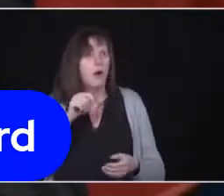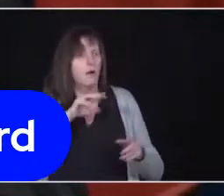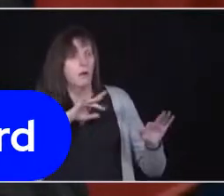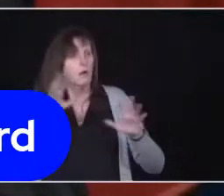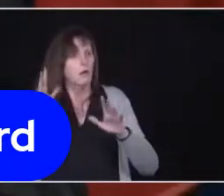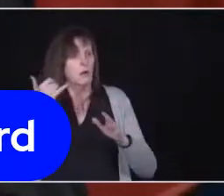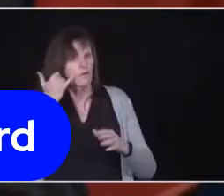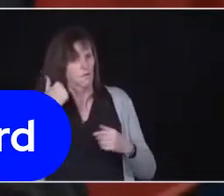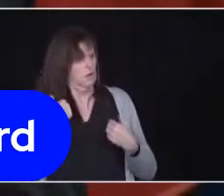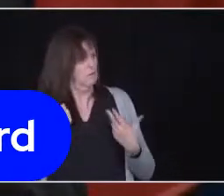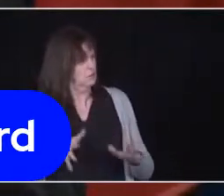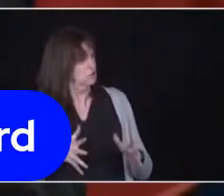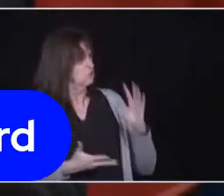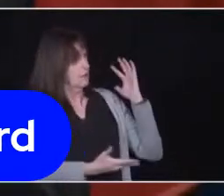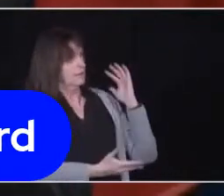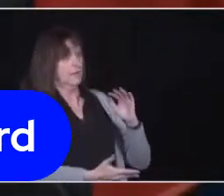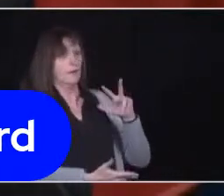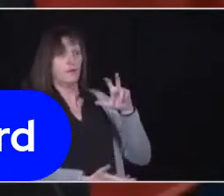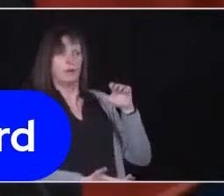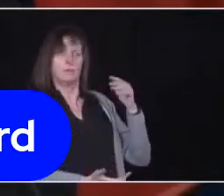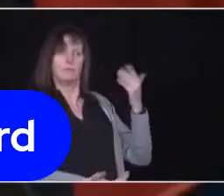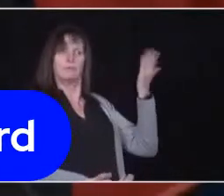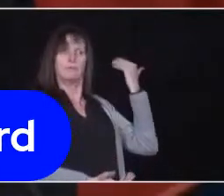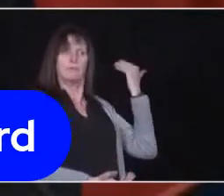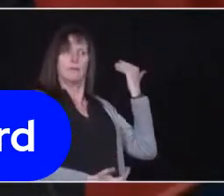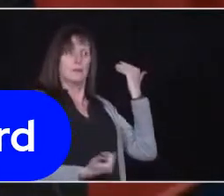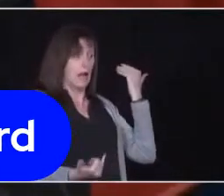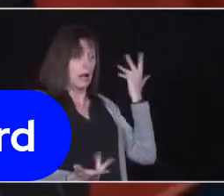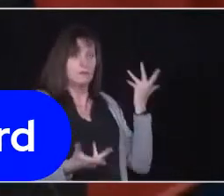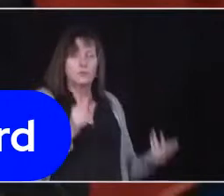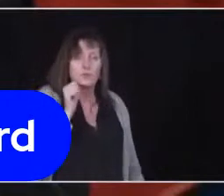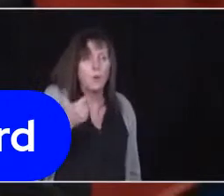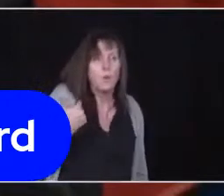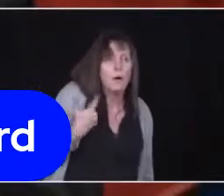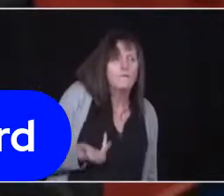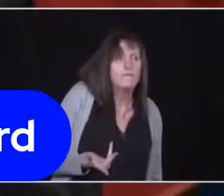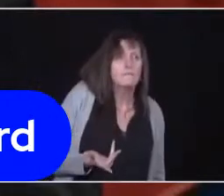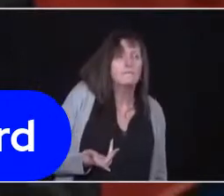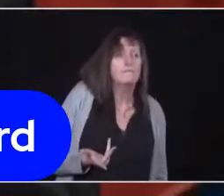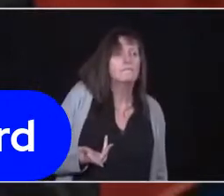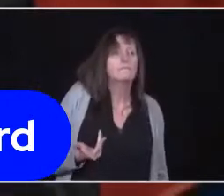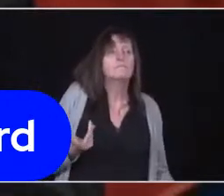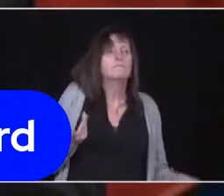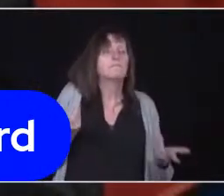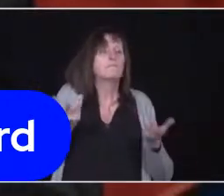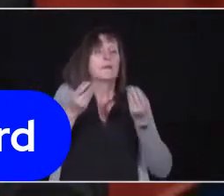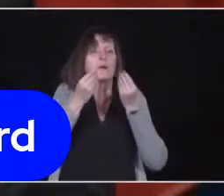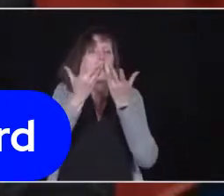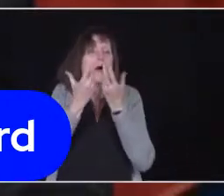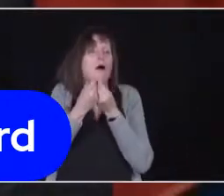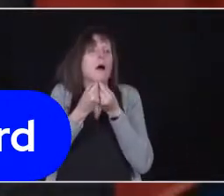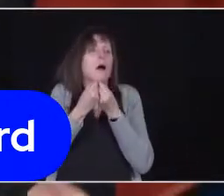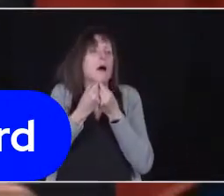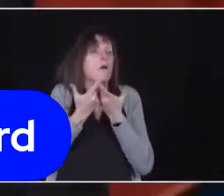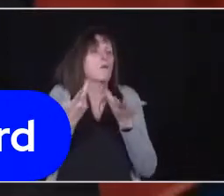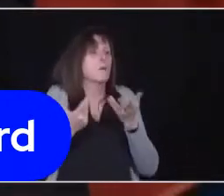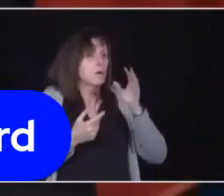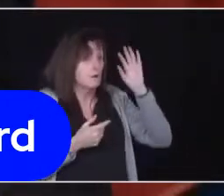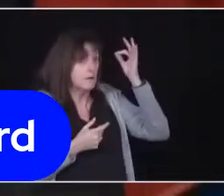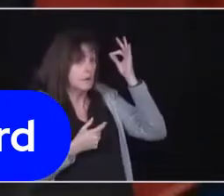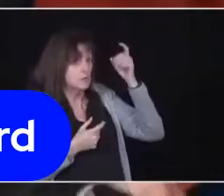vaccines. And, you know, whatever, hook by crook, whatever, the feds need to get us vaccines. Bottom line. Follow